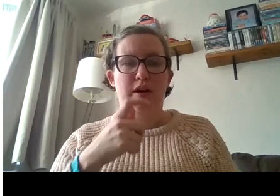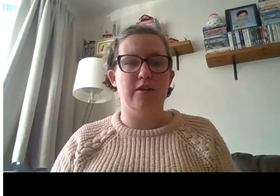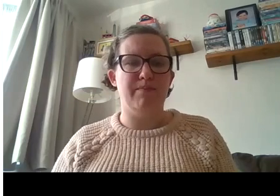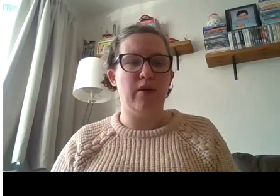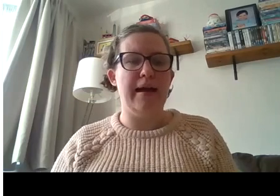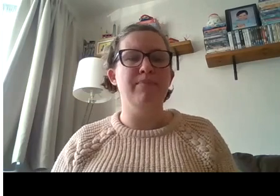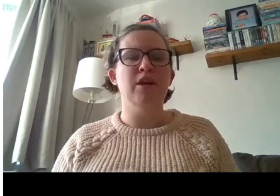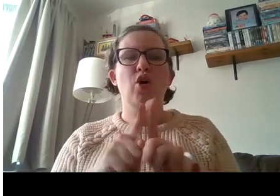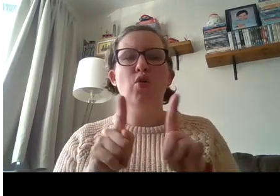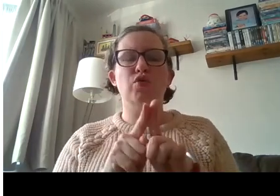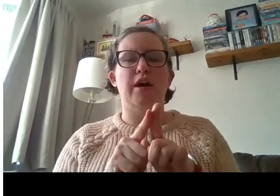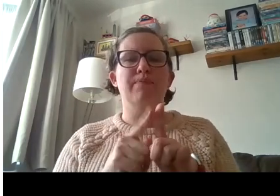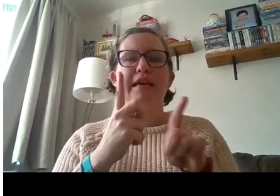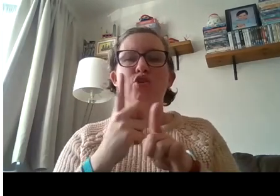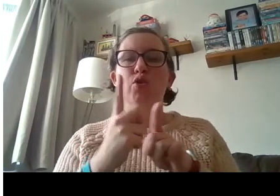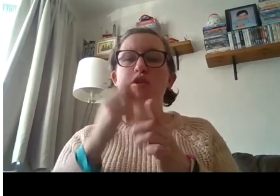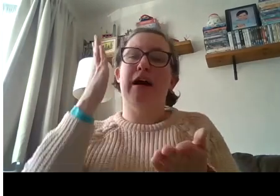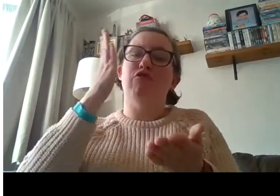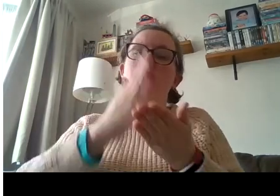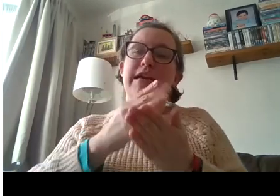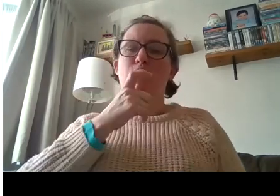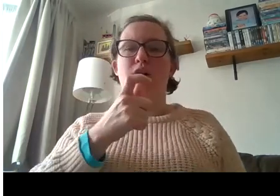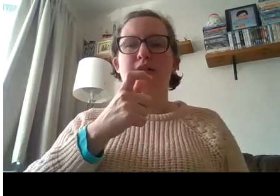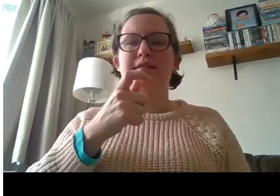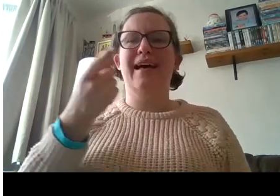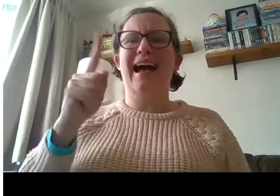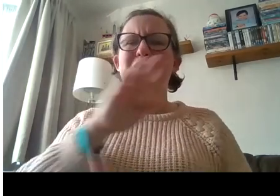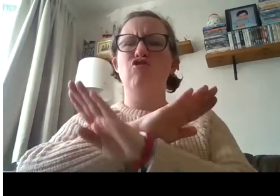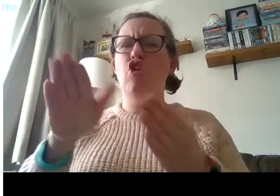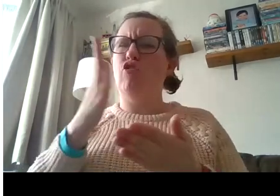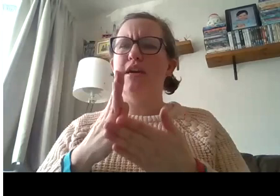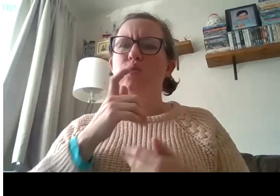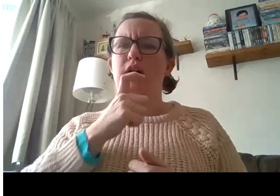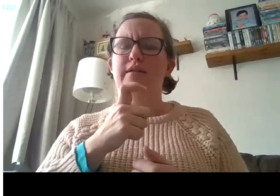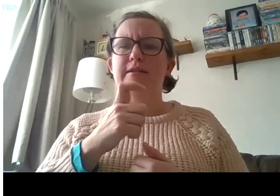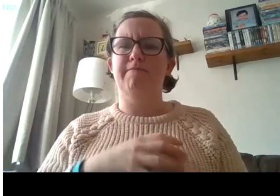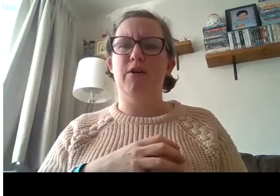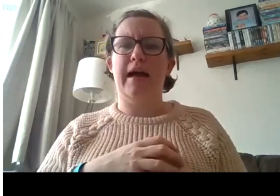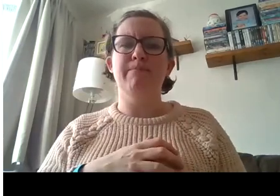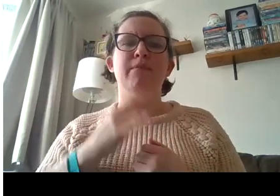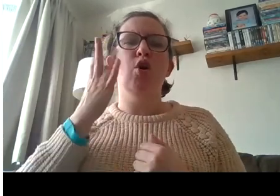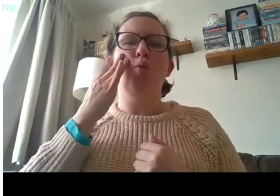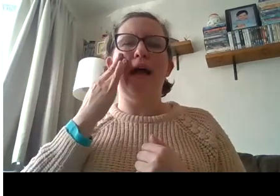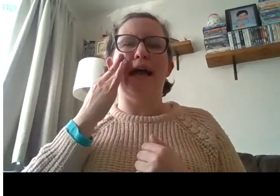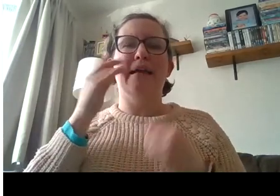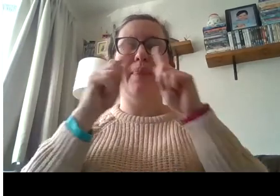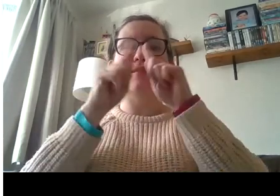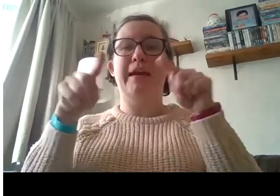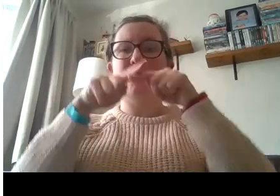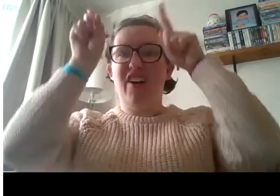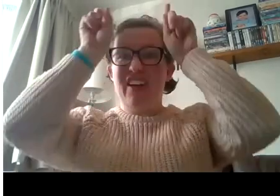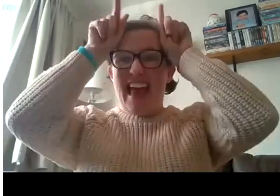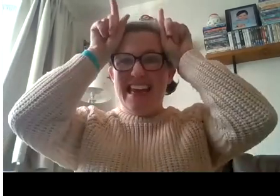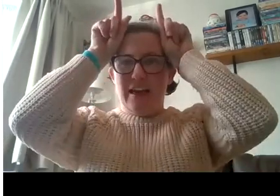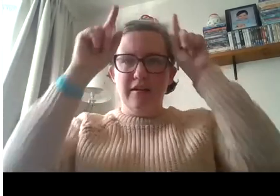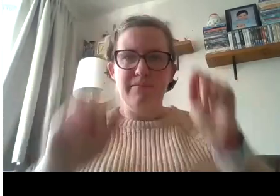say the word, okay? Also, it talks about real words and not real words, okay? When there's a